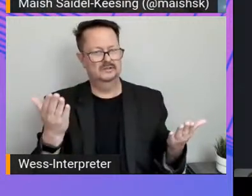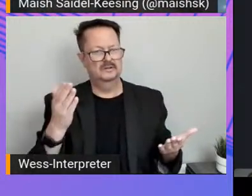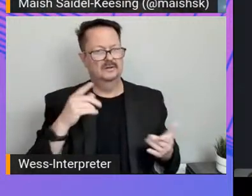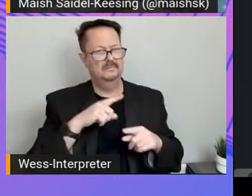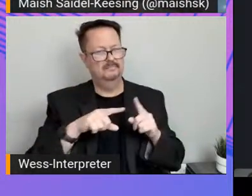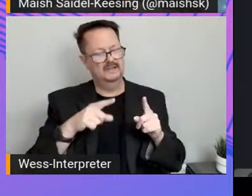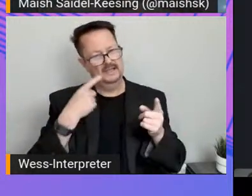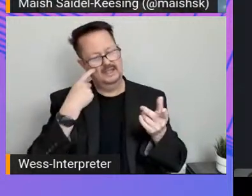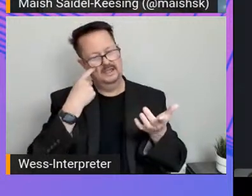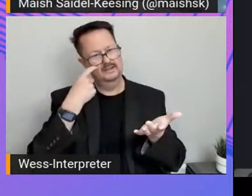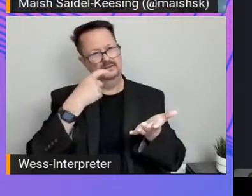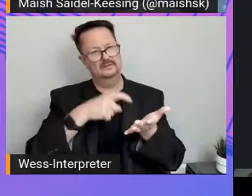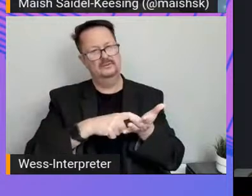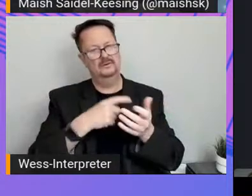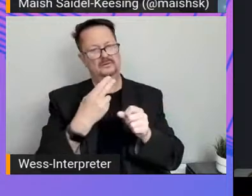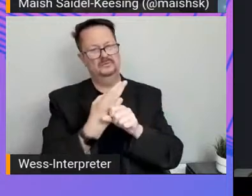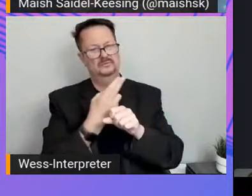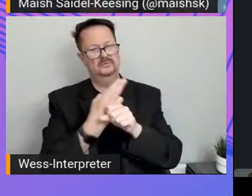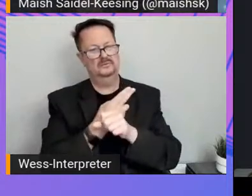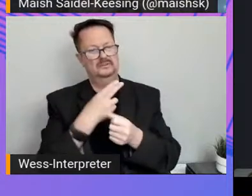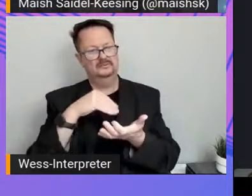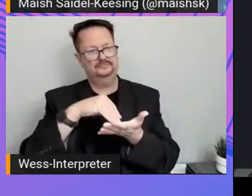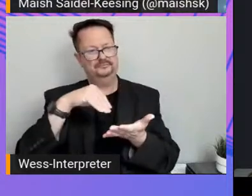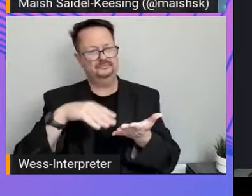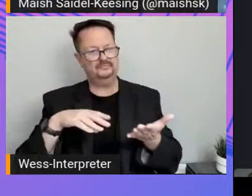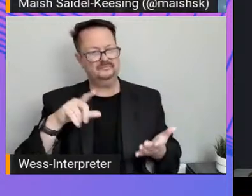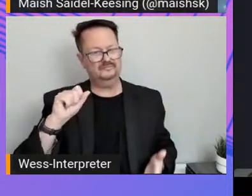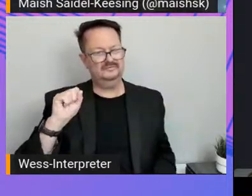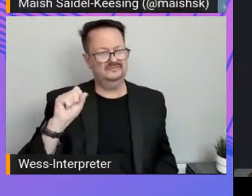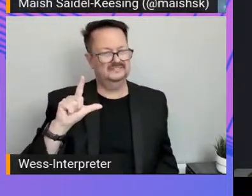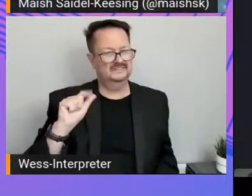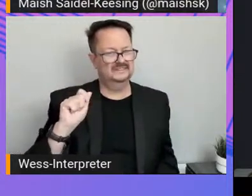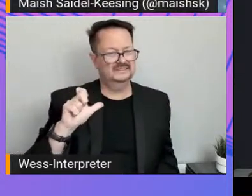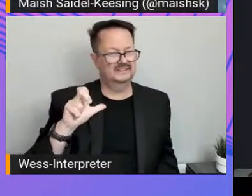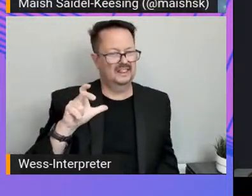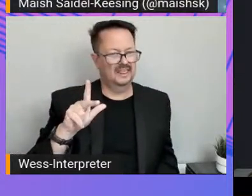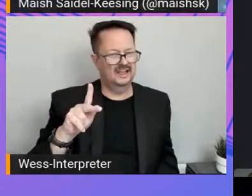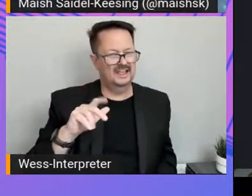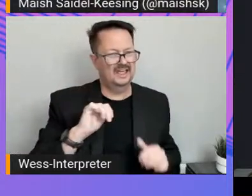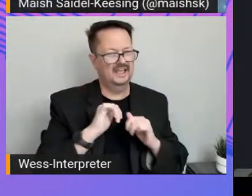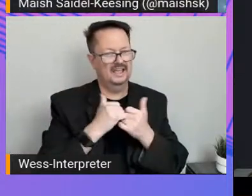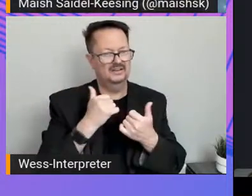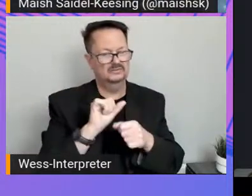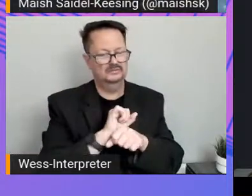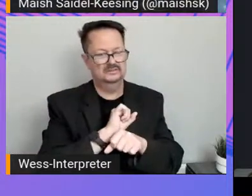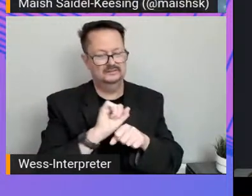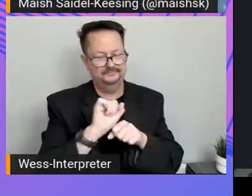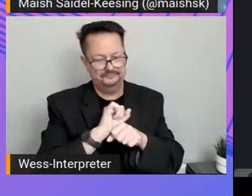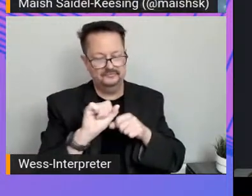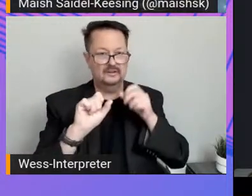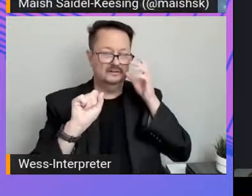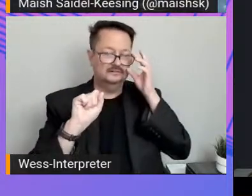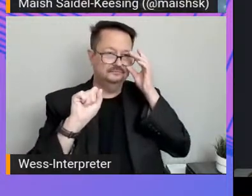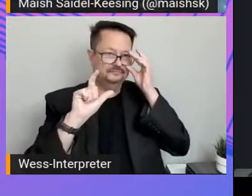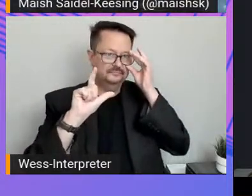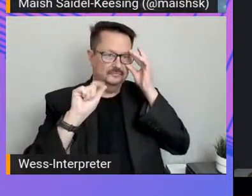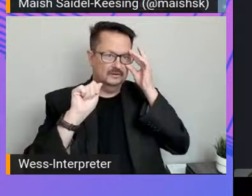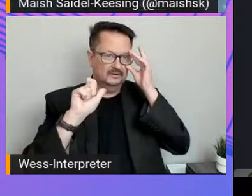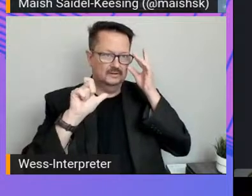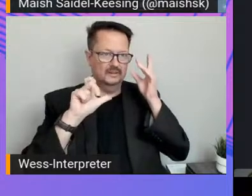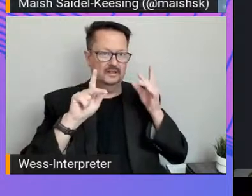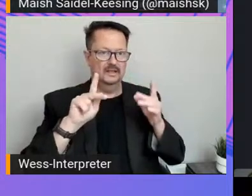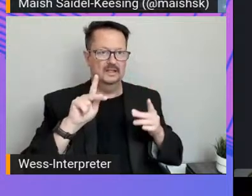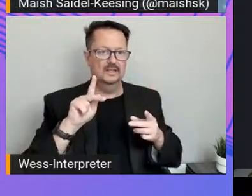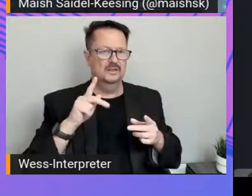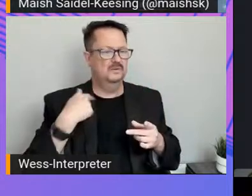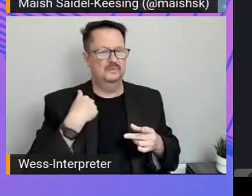also doing things to interact with Slack. How does that kind of work? Yeah. So Slack is, we